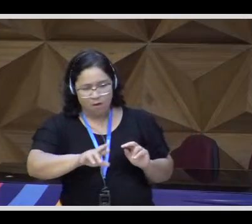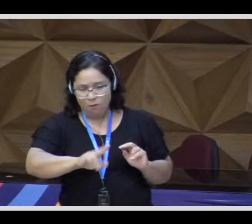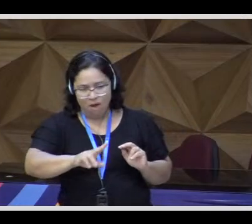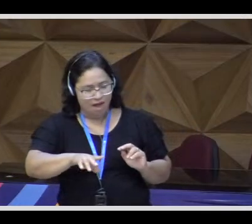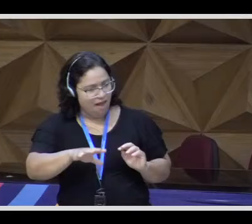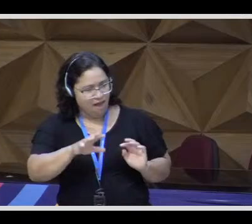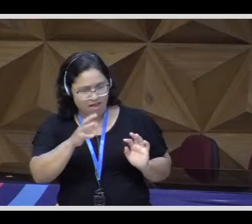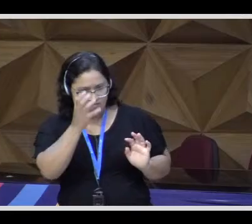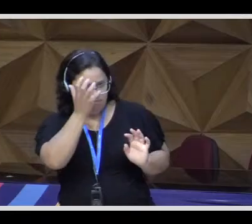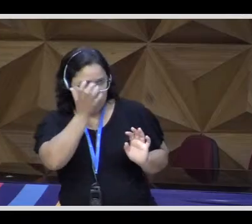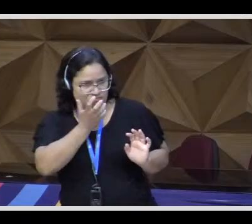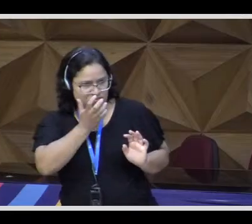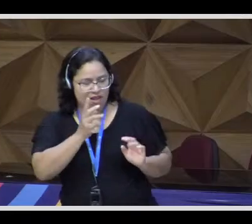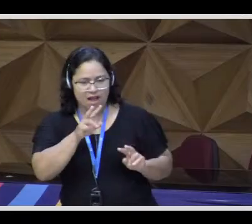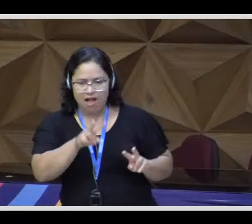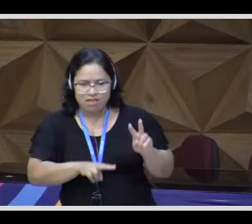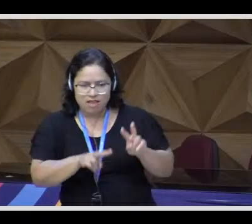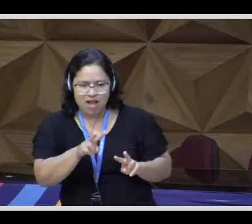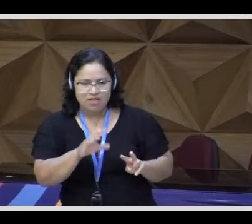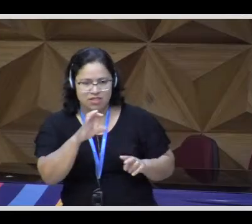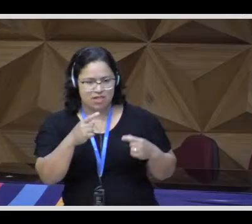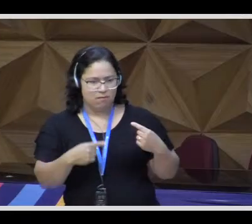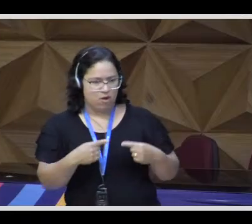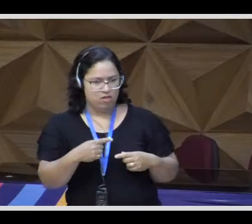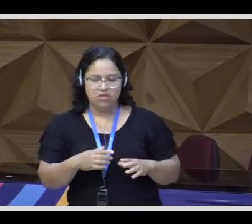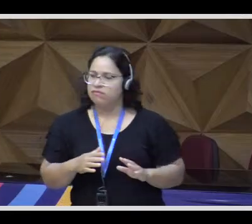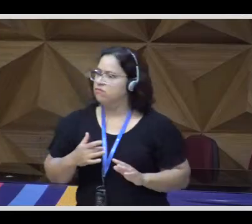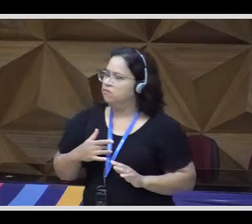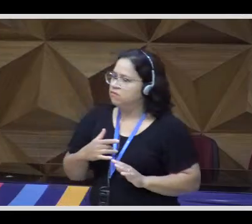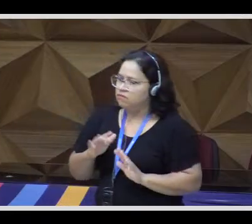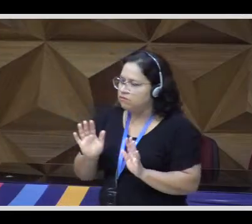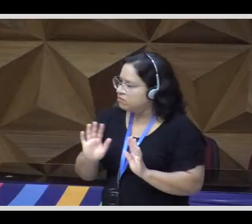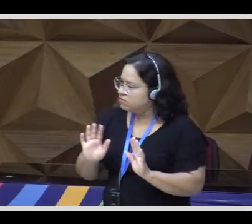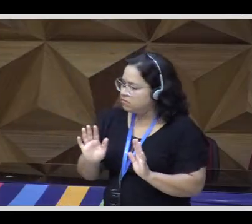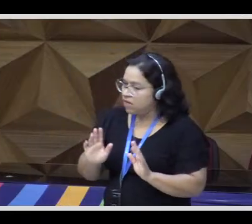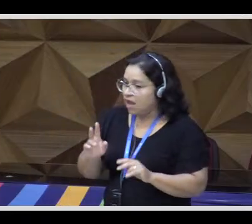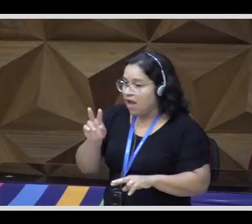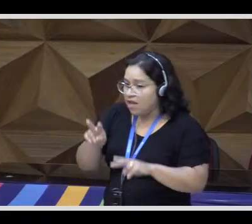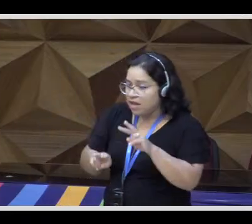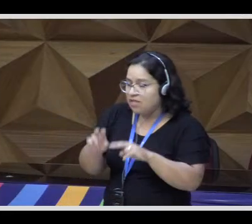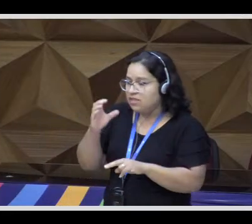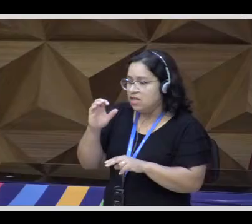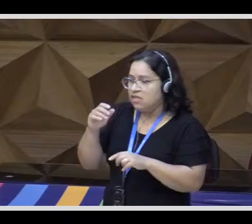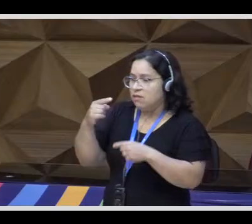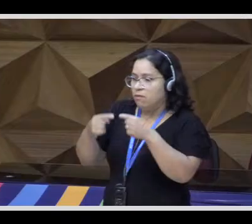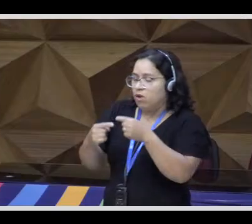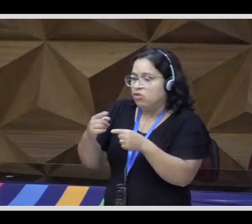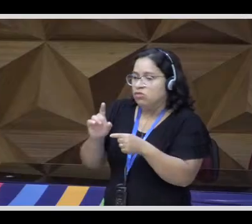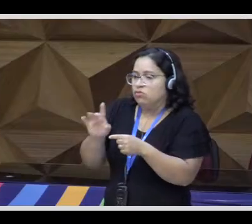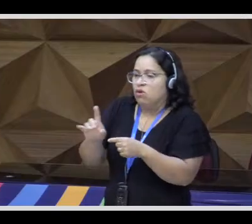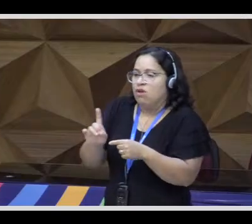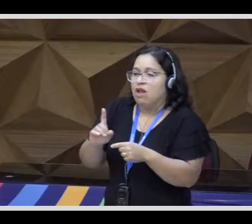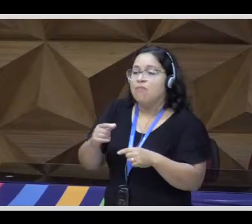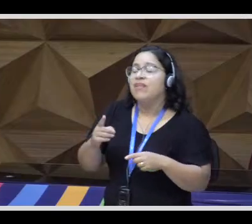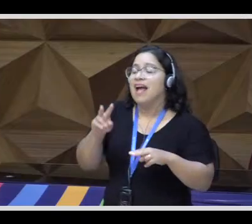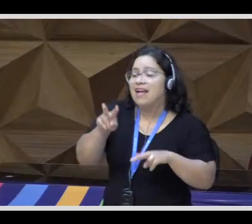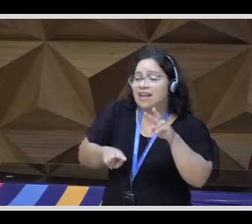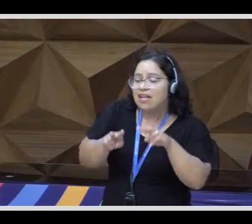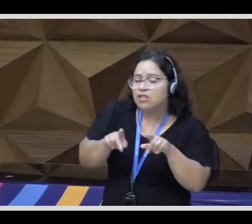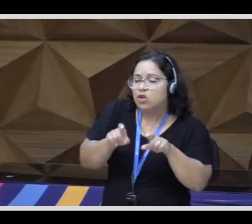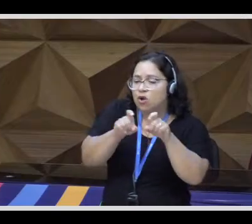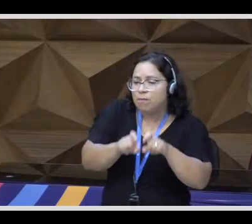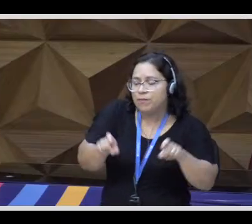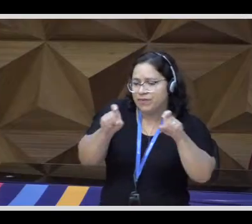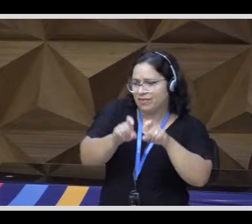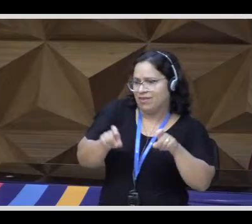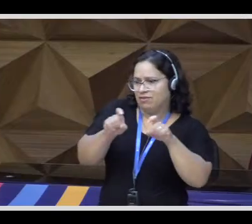here. And I said, yes, I'm not doing political science analysis. I'm doing computational political science. I'm bringing data, strong data,